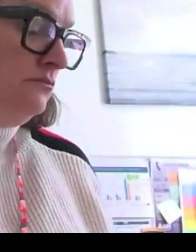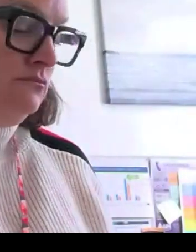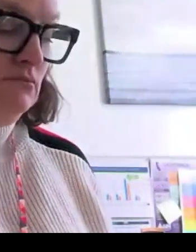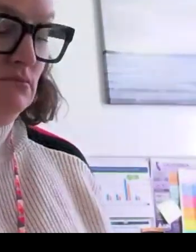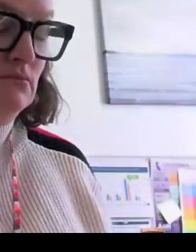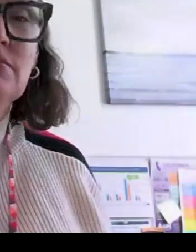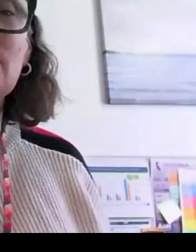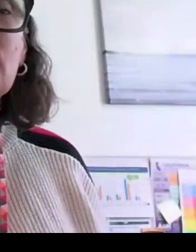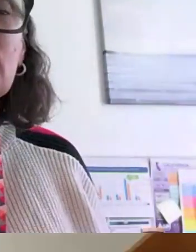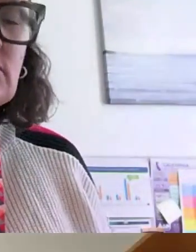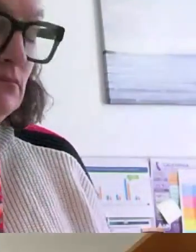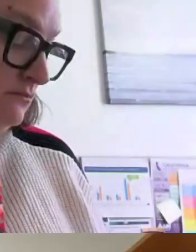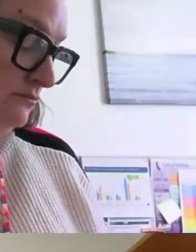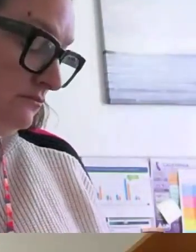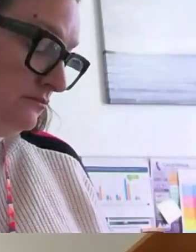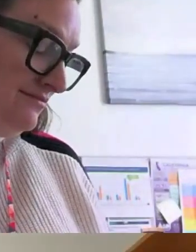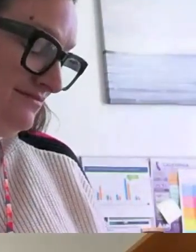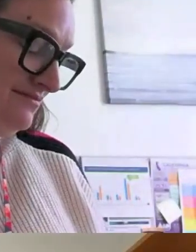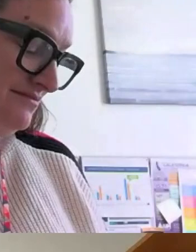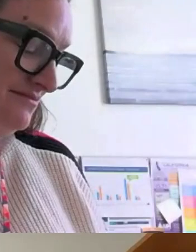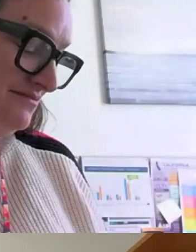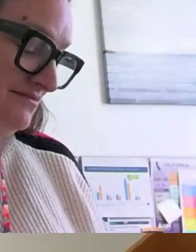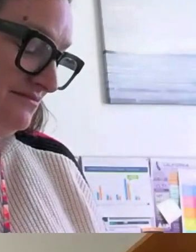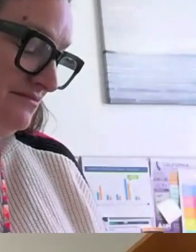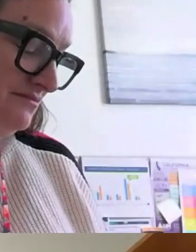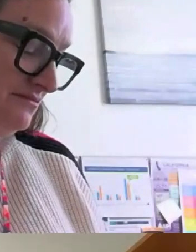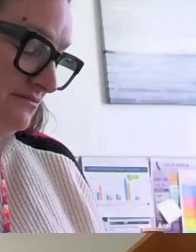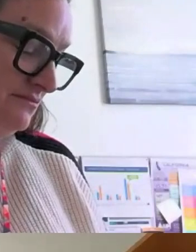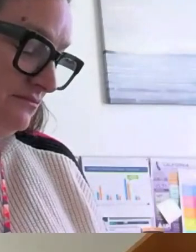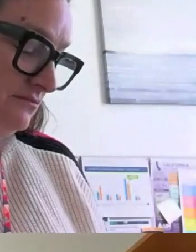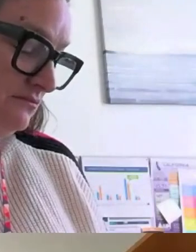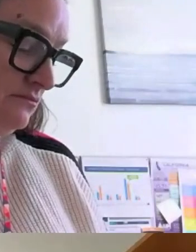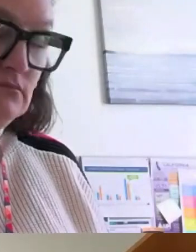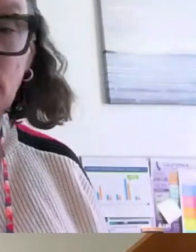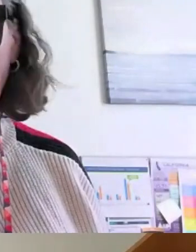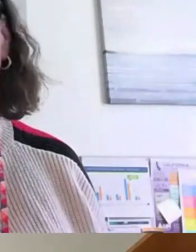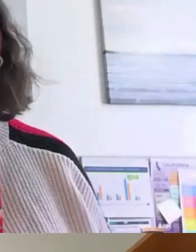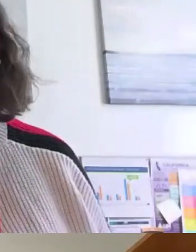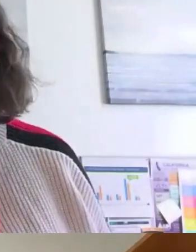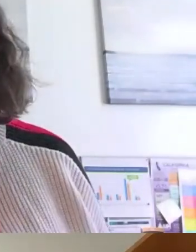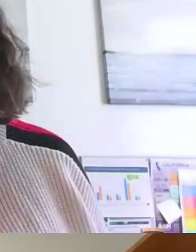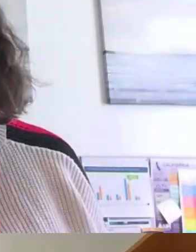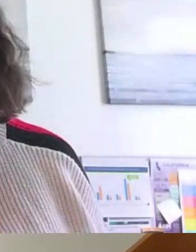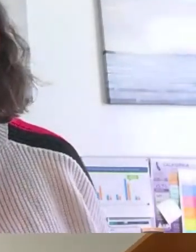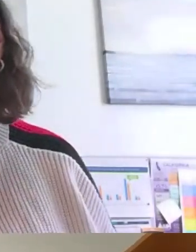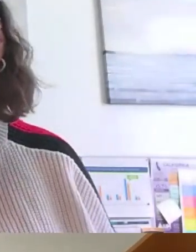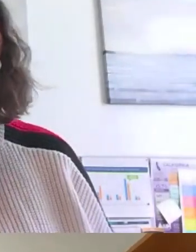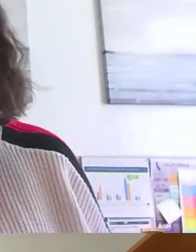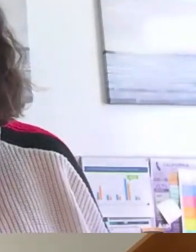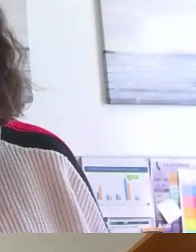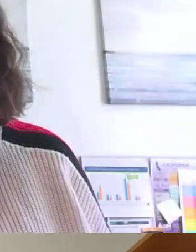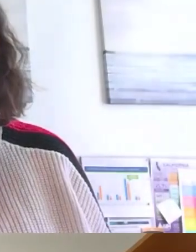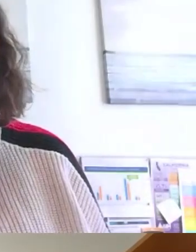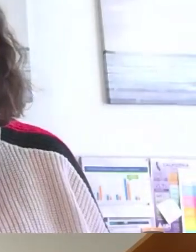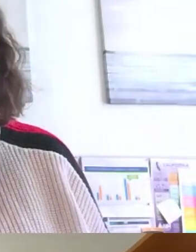Dr. Mobley, please go ahead. Yeah, hi, Tim. Kim, thank you very much for your comments. I'd like everybody in the committee